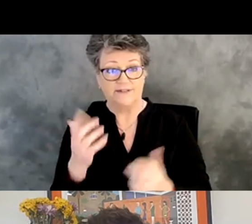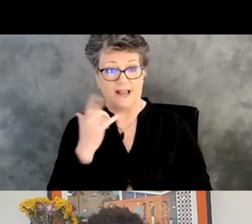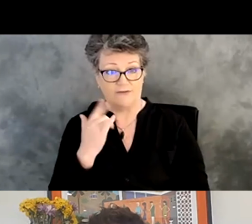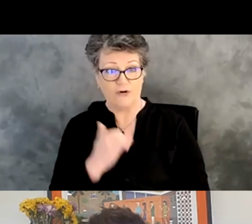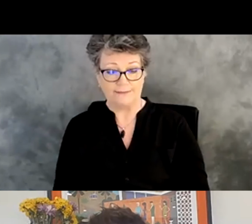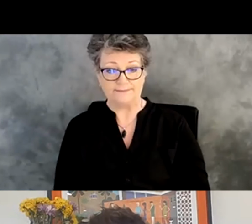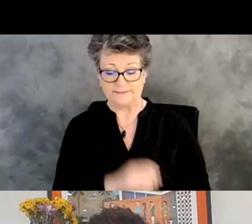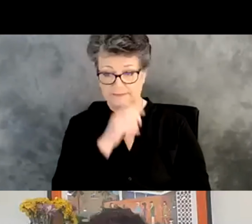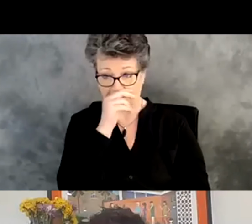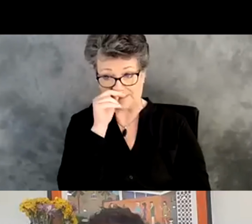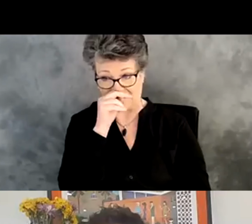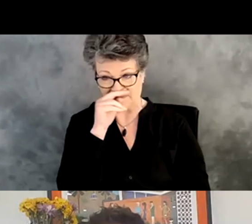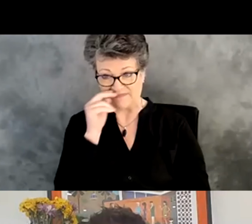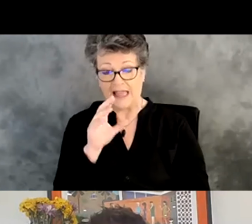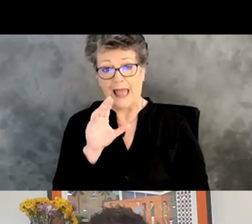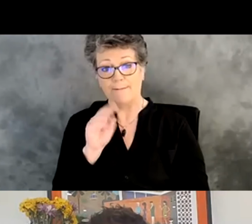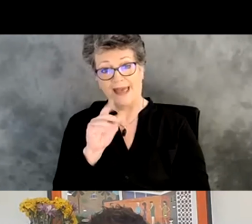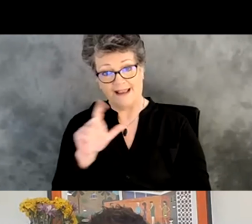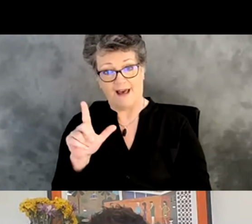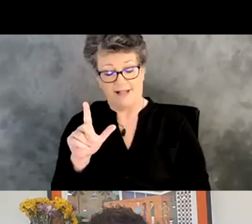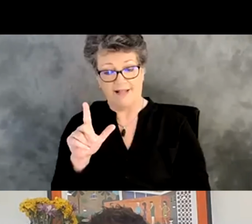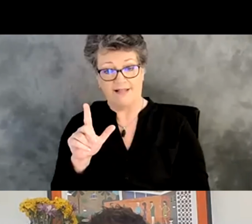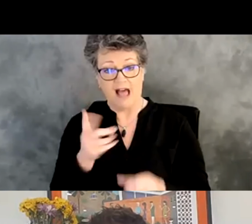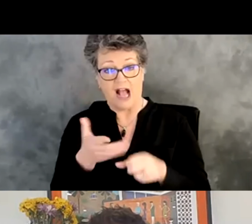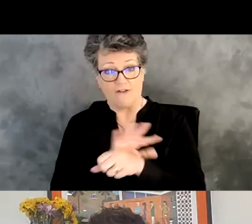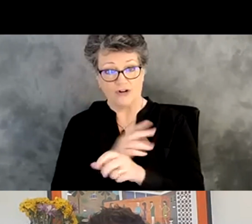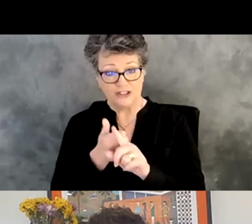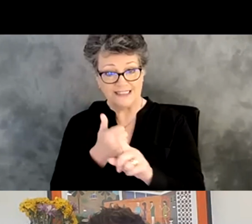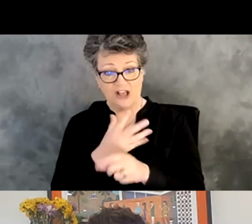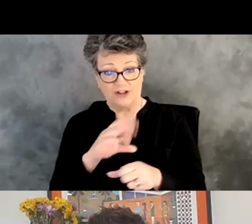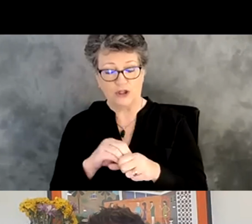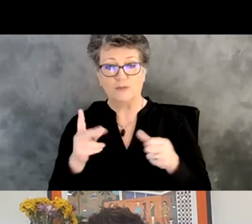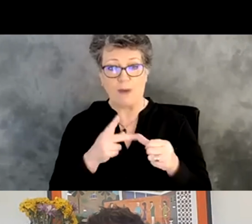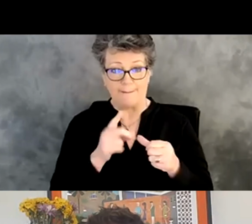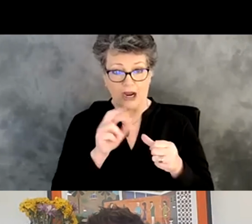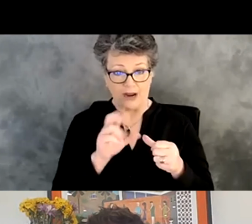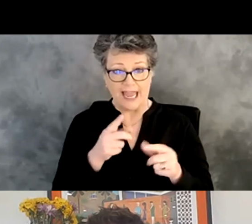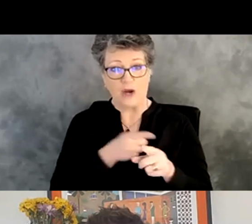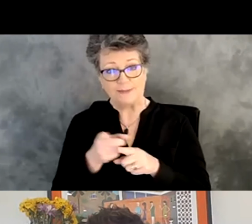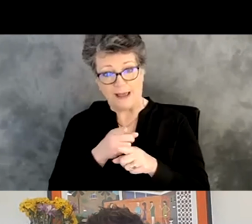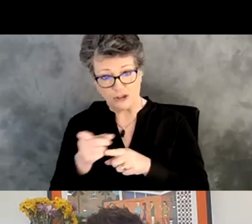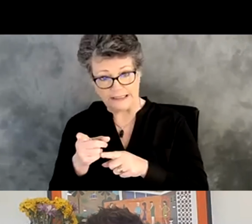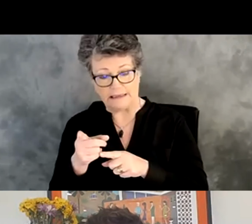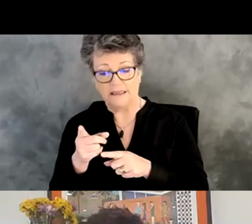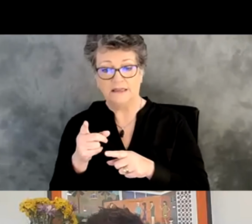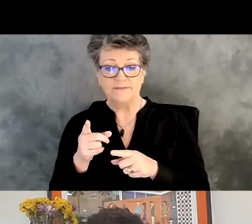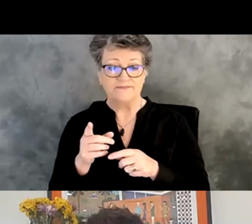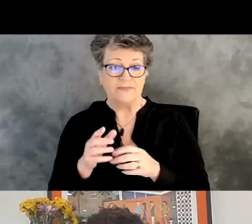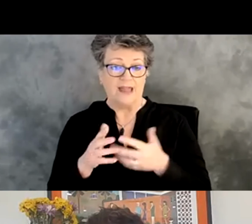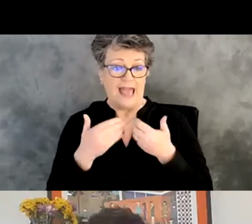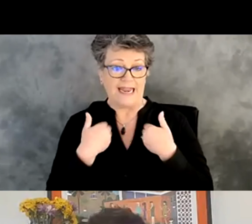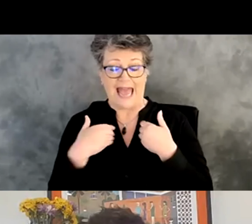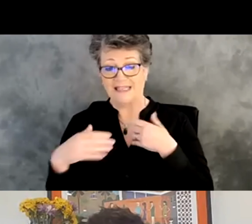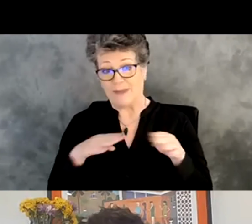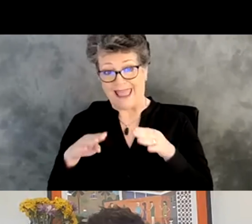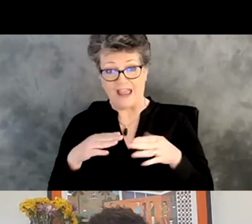a whole. And Medi-Cal coverage itself includes primary care, specialty care. It has